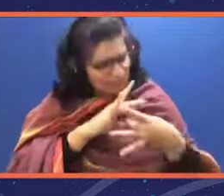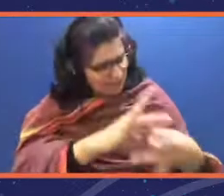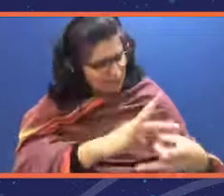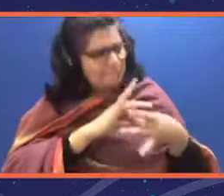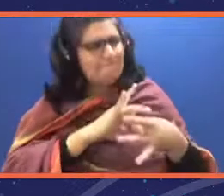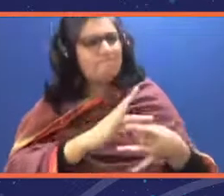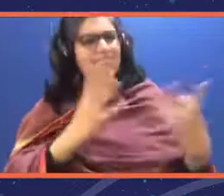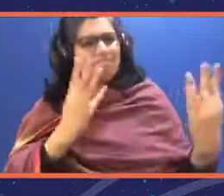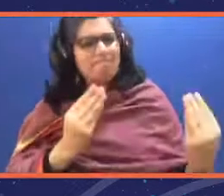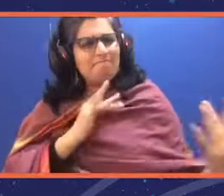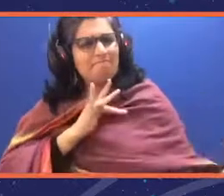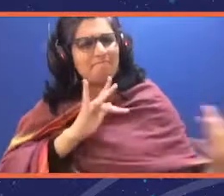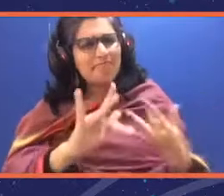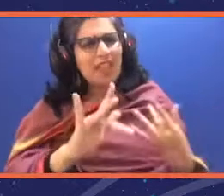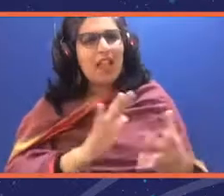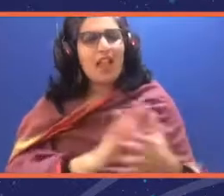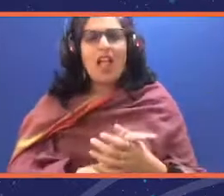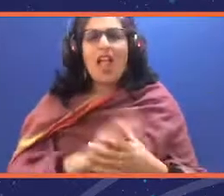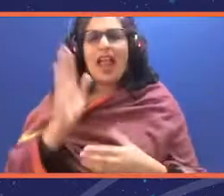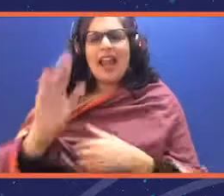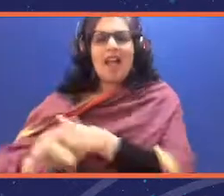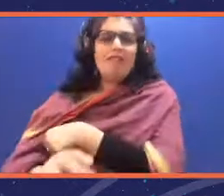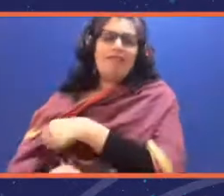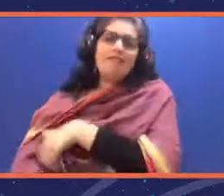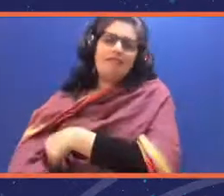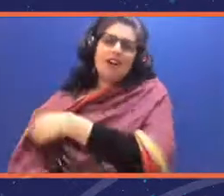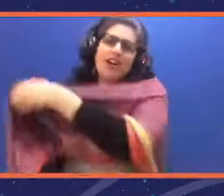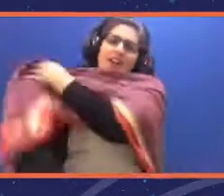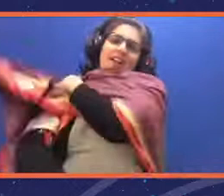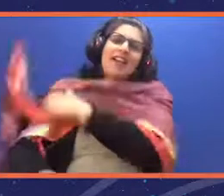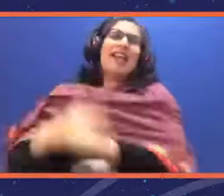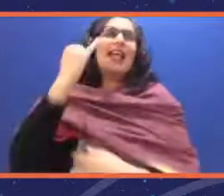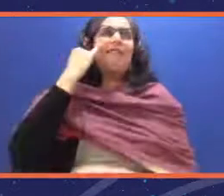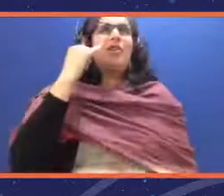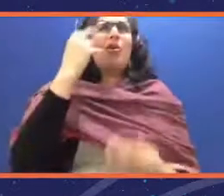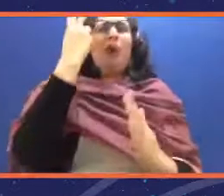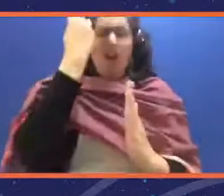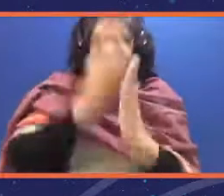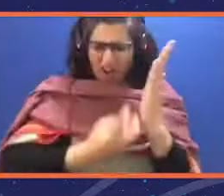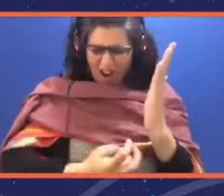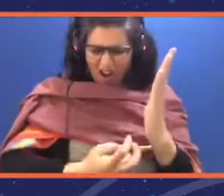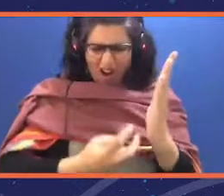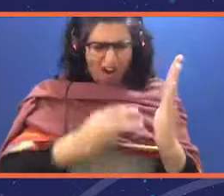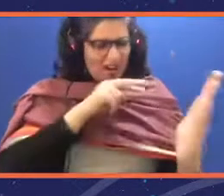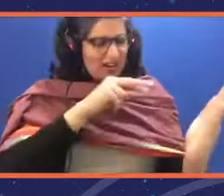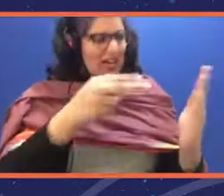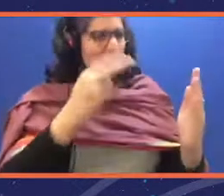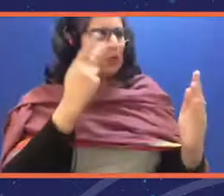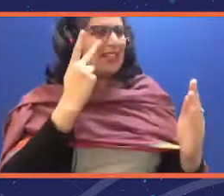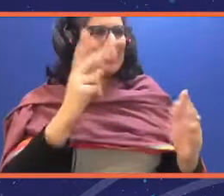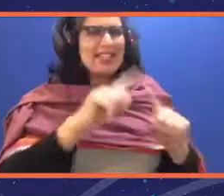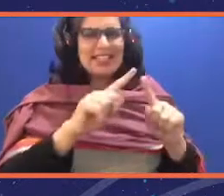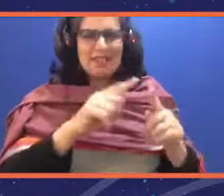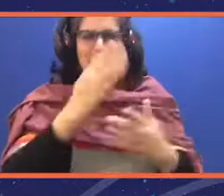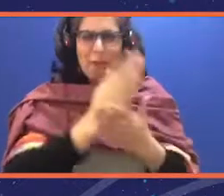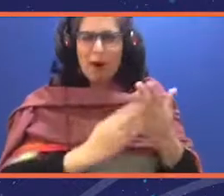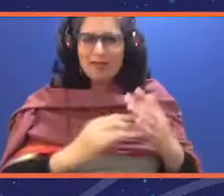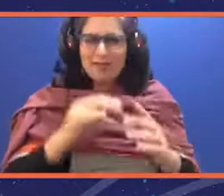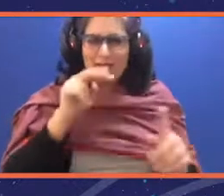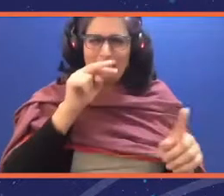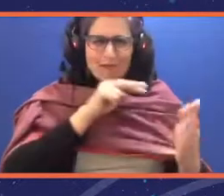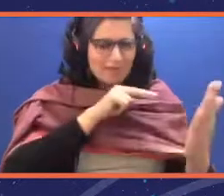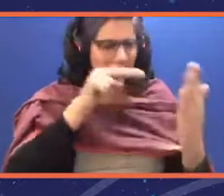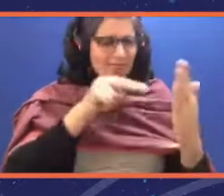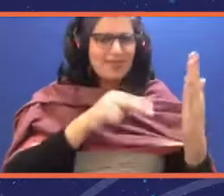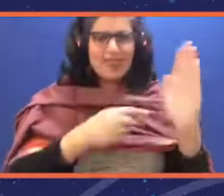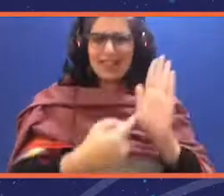really think about how much, if you dive deep into a piece, how much you can see different elements of it. So I was really excited to be able to see that and to